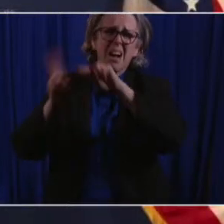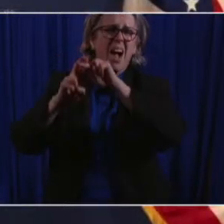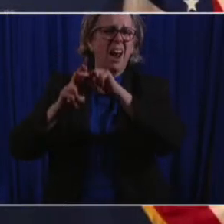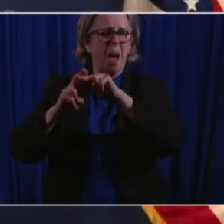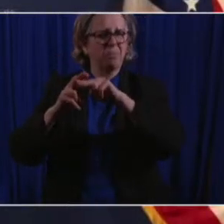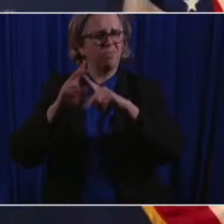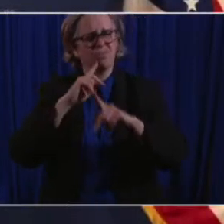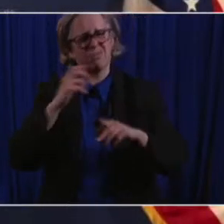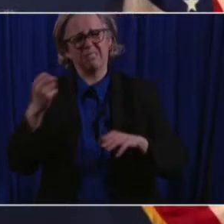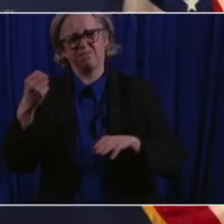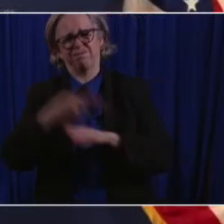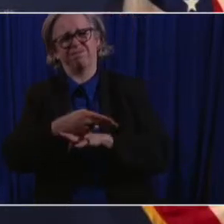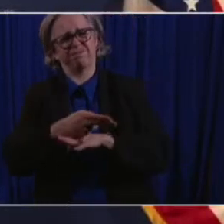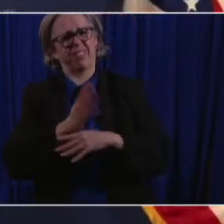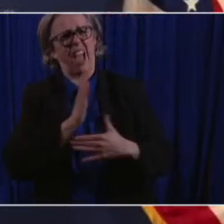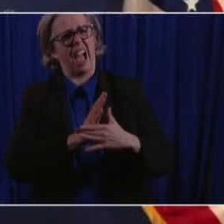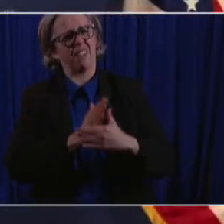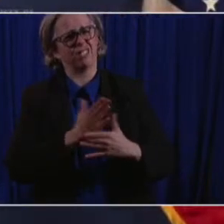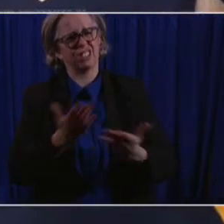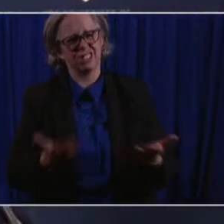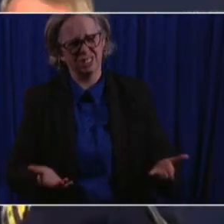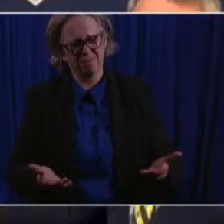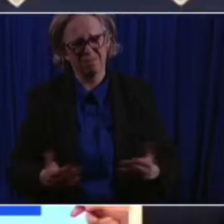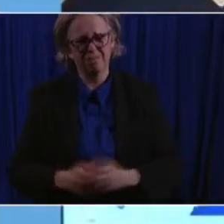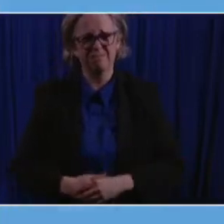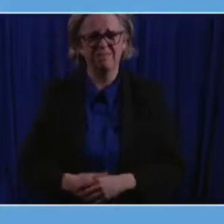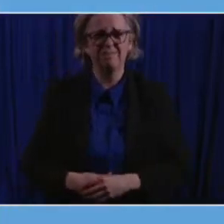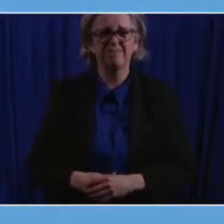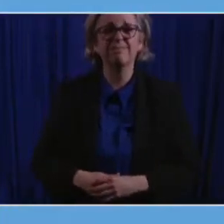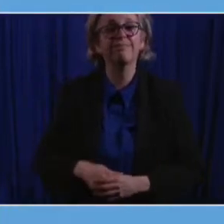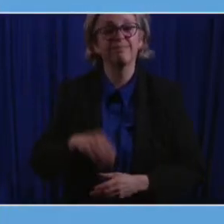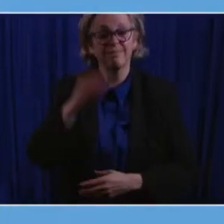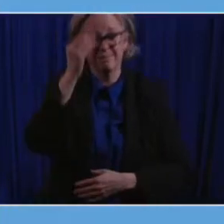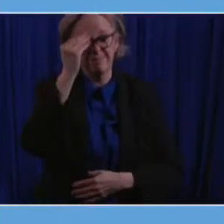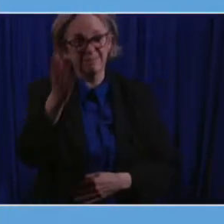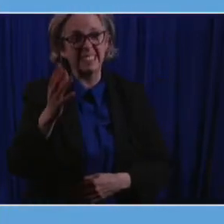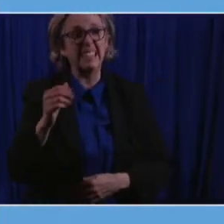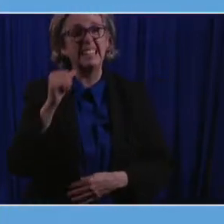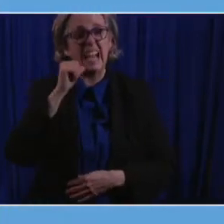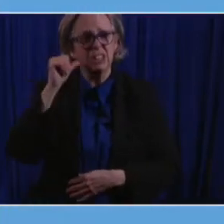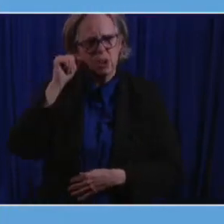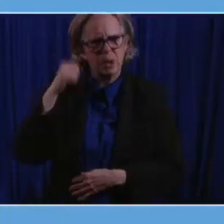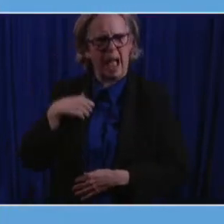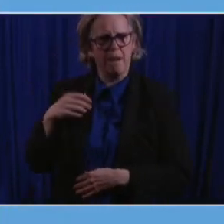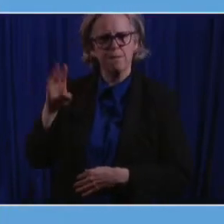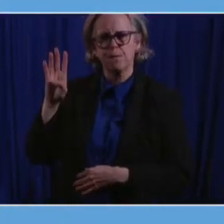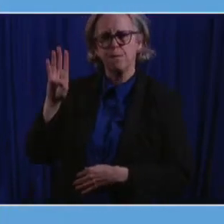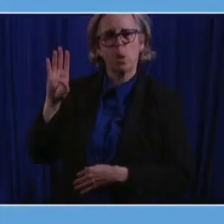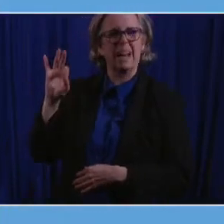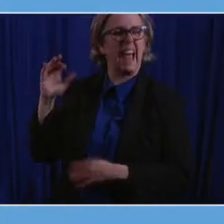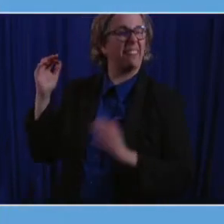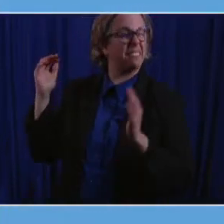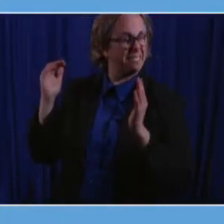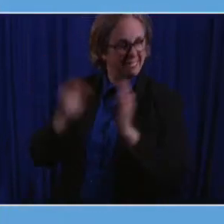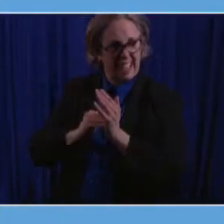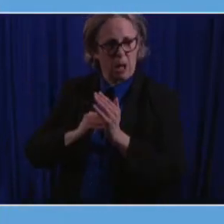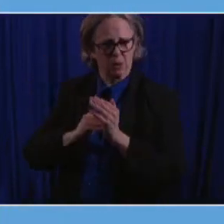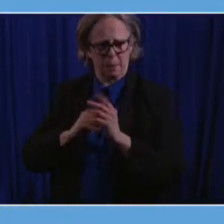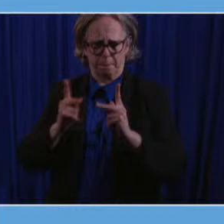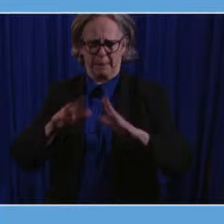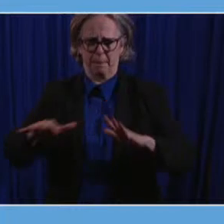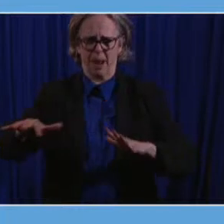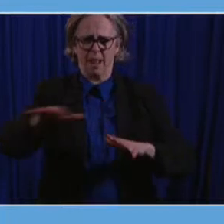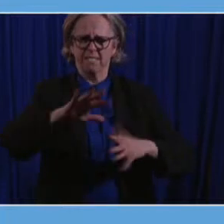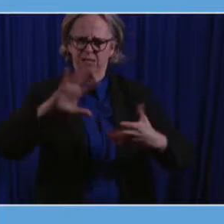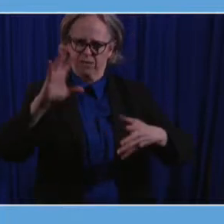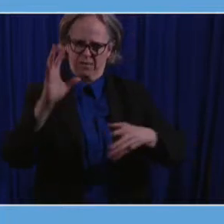So our data just out yesterday, 49,000. Our Ohioans got their first dose, and one of the things